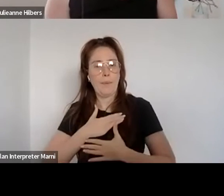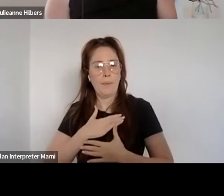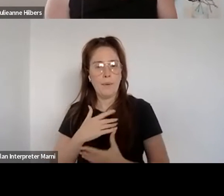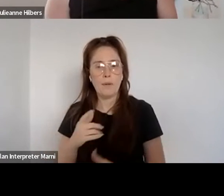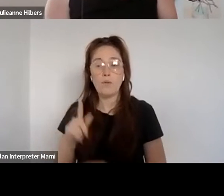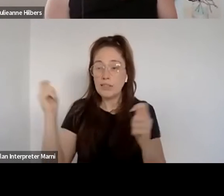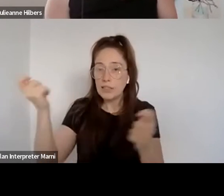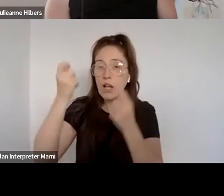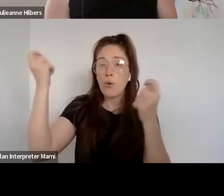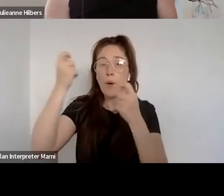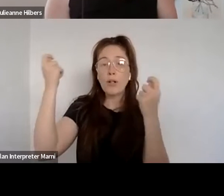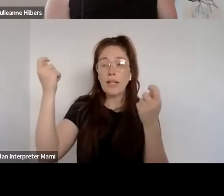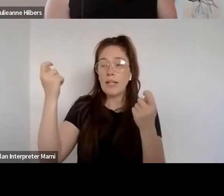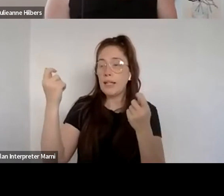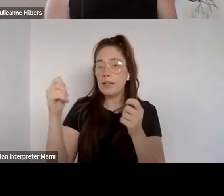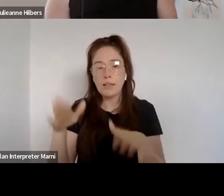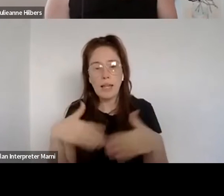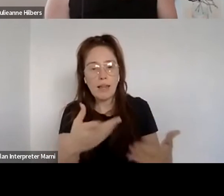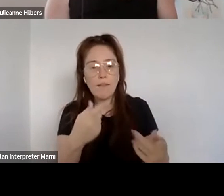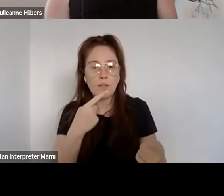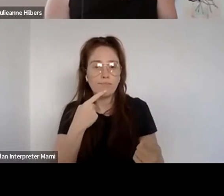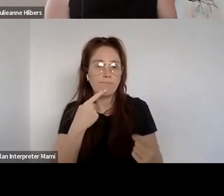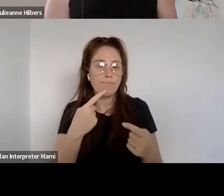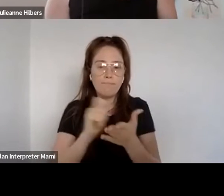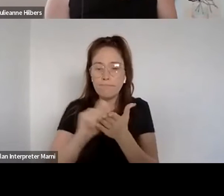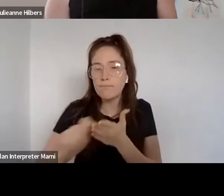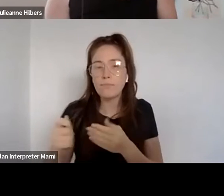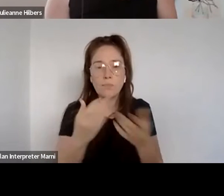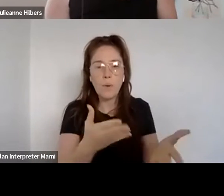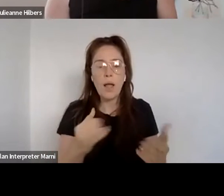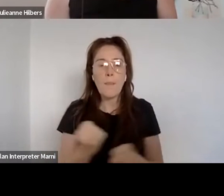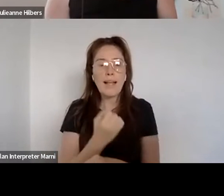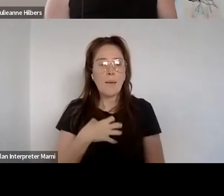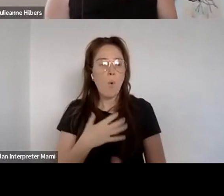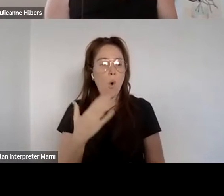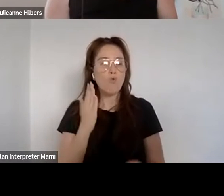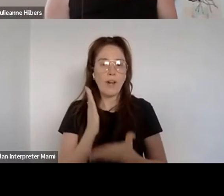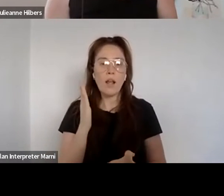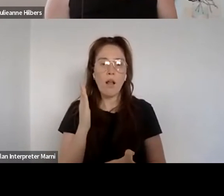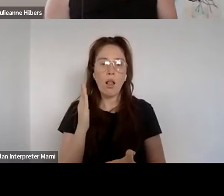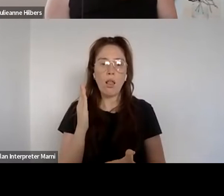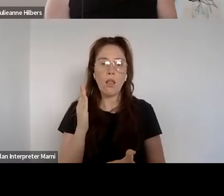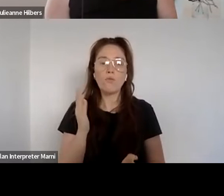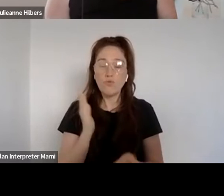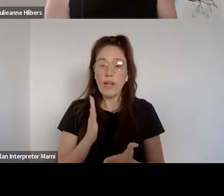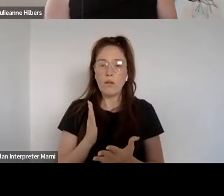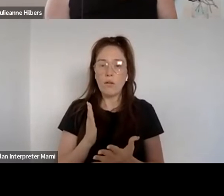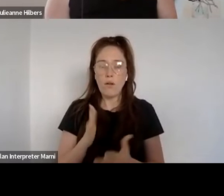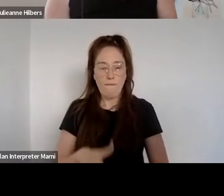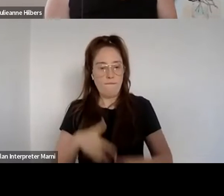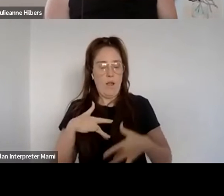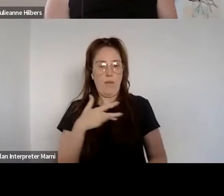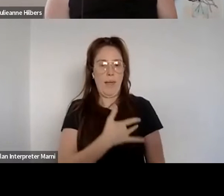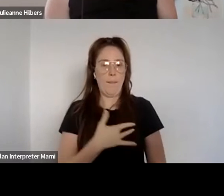creation and with the disposal, the more real it becomes and the more they are moving through those emotions on the inside